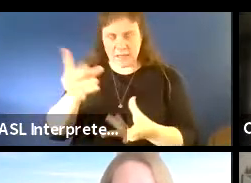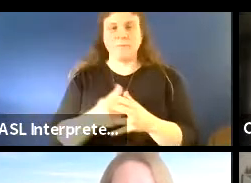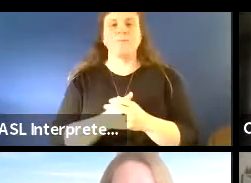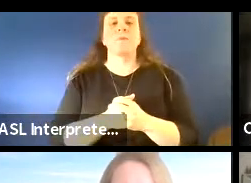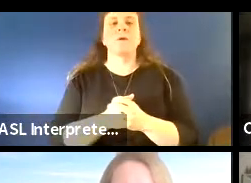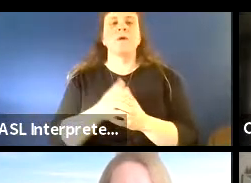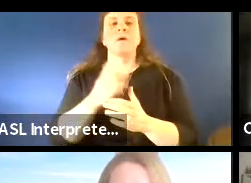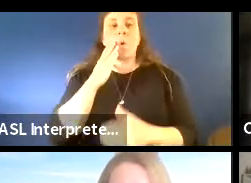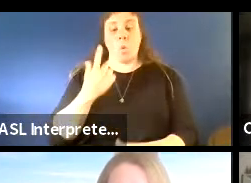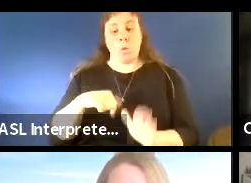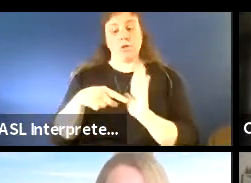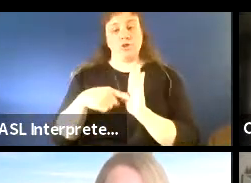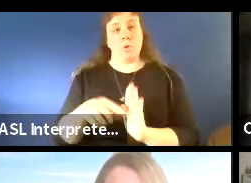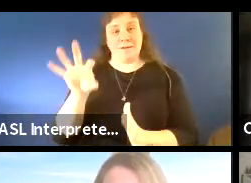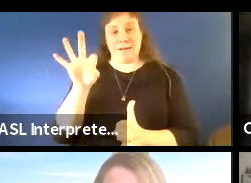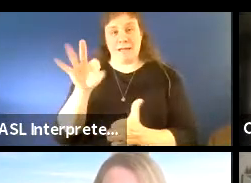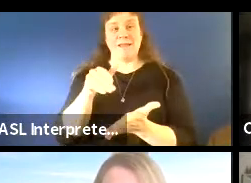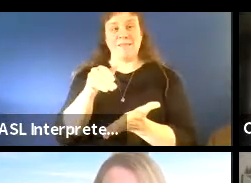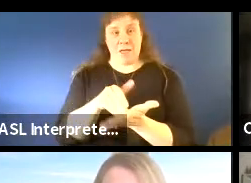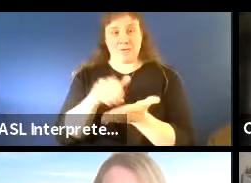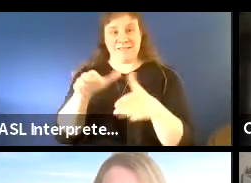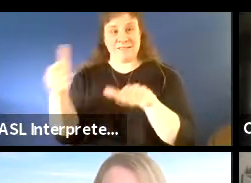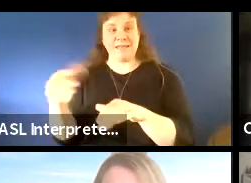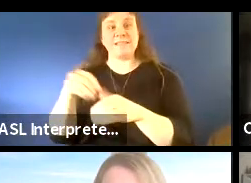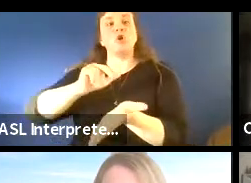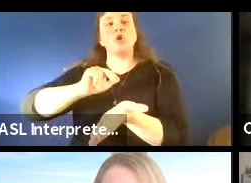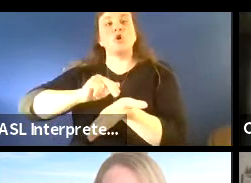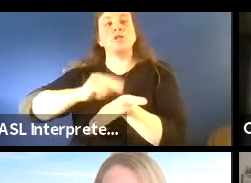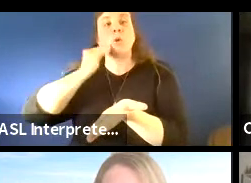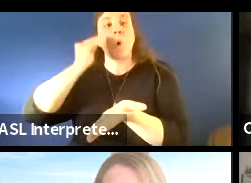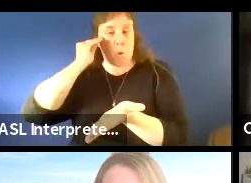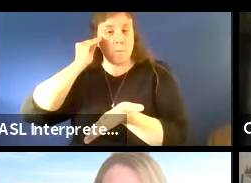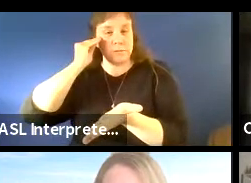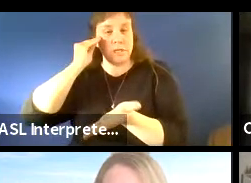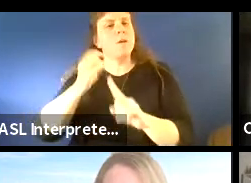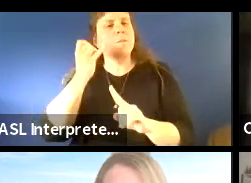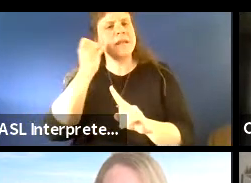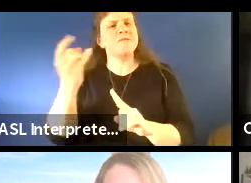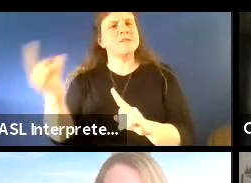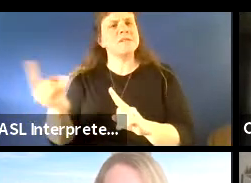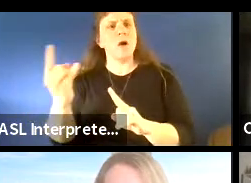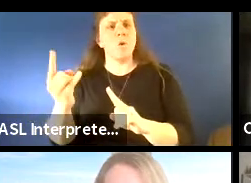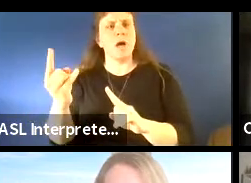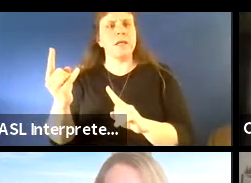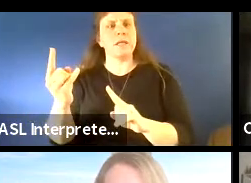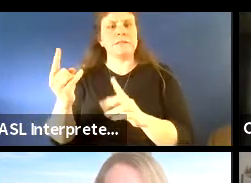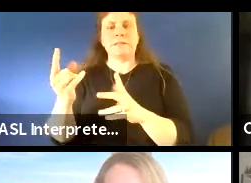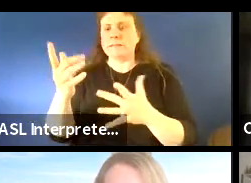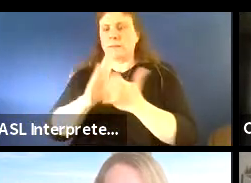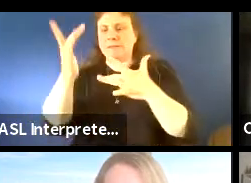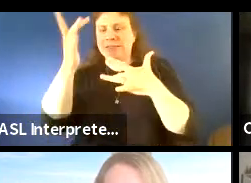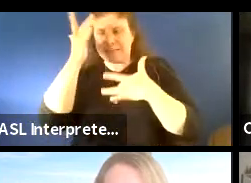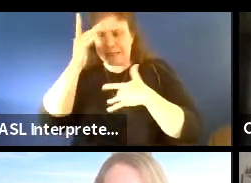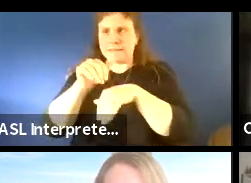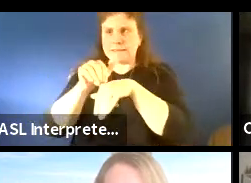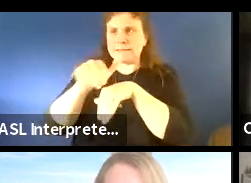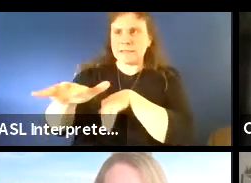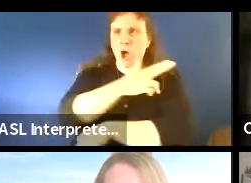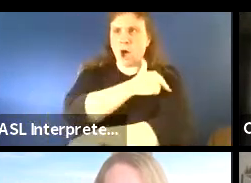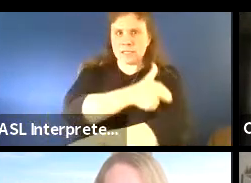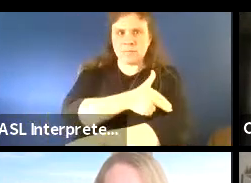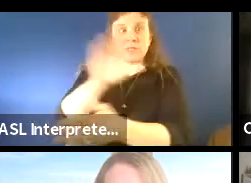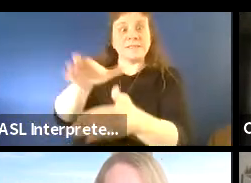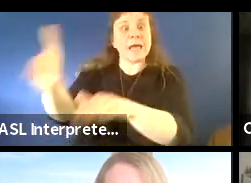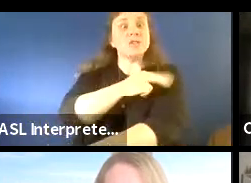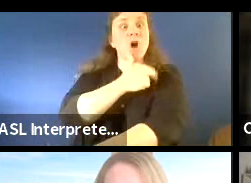We're showing 9,000 deaths in nursing homes, but if someone is discharged to the hospital and dies in the hospital 2 weeks later, they're not